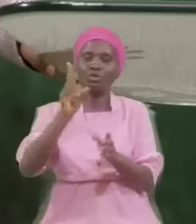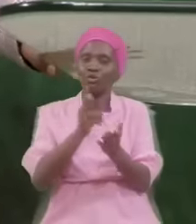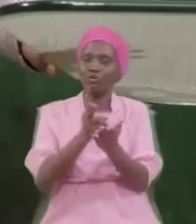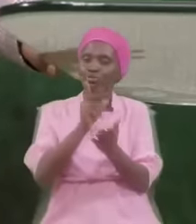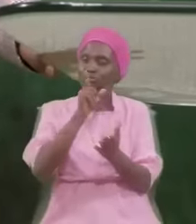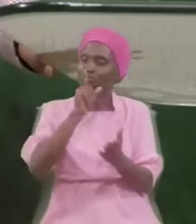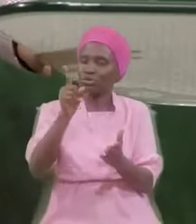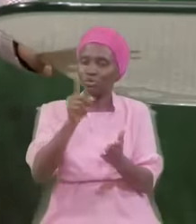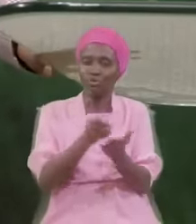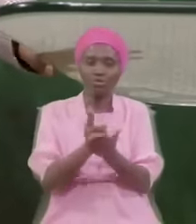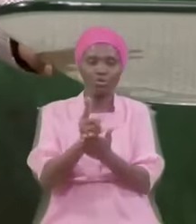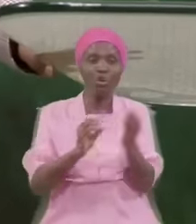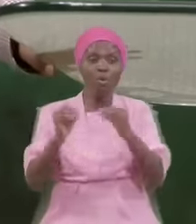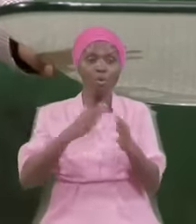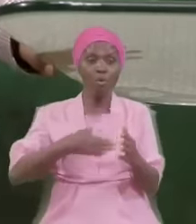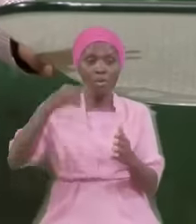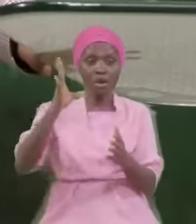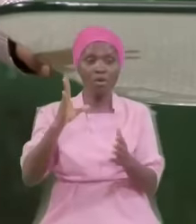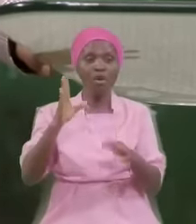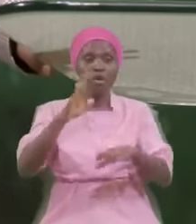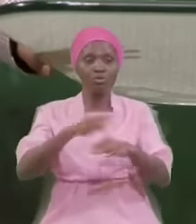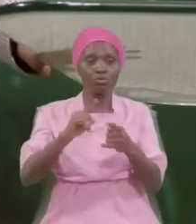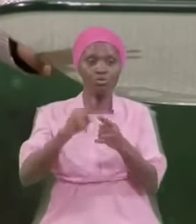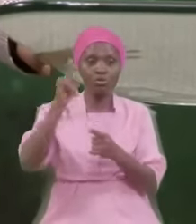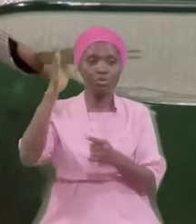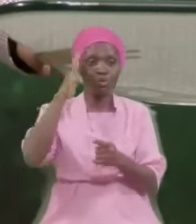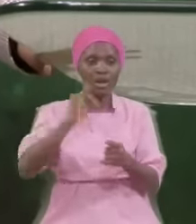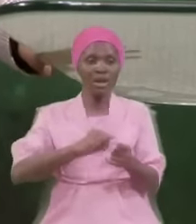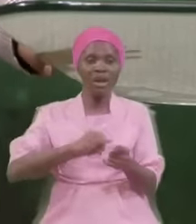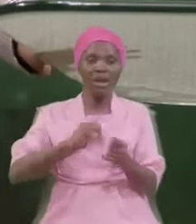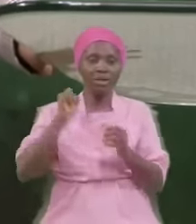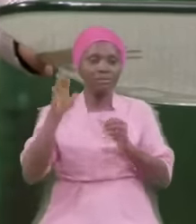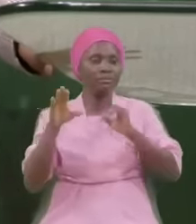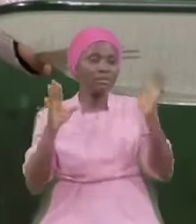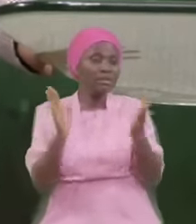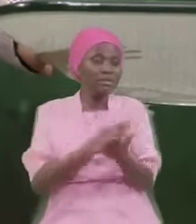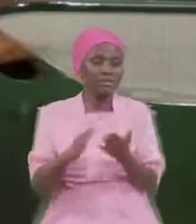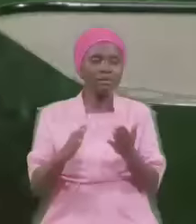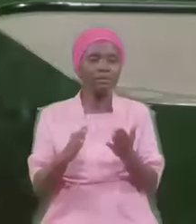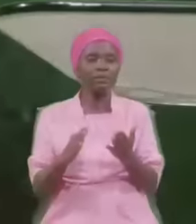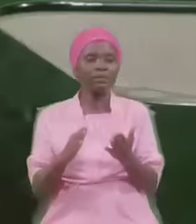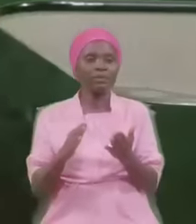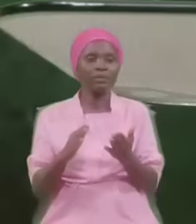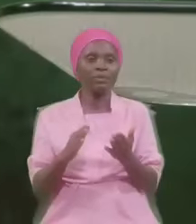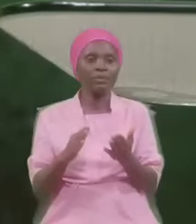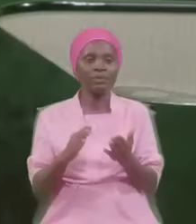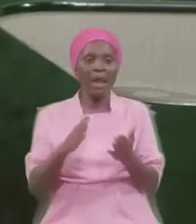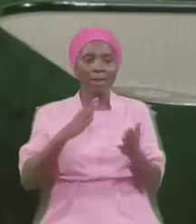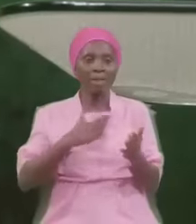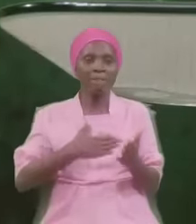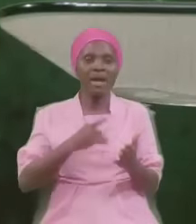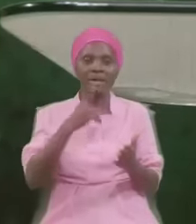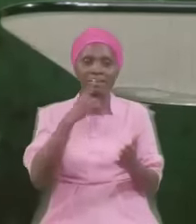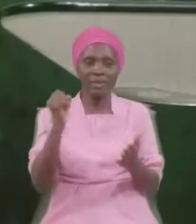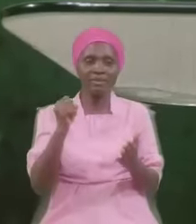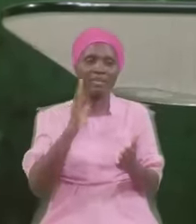sing with the harp, O thou Holy One of Israel. Verse 23, in verse 23, my lips